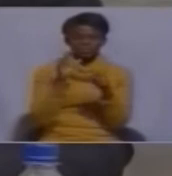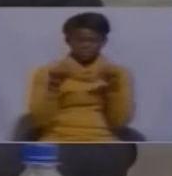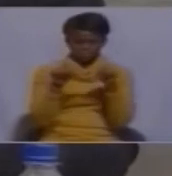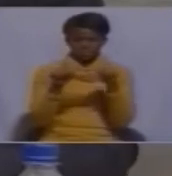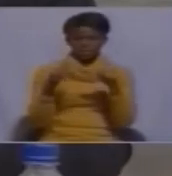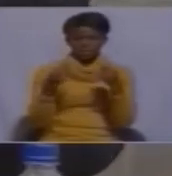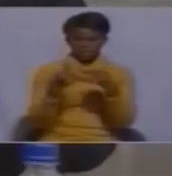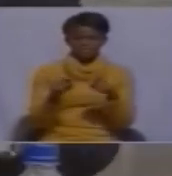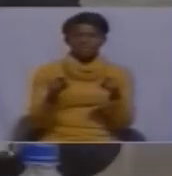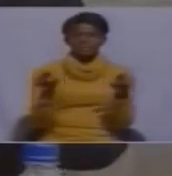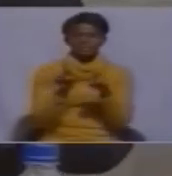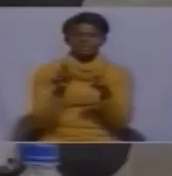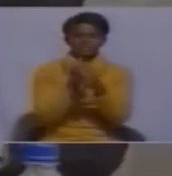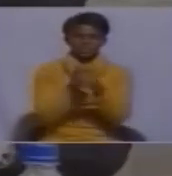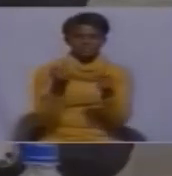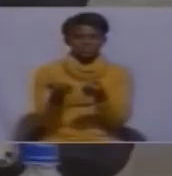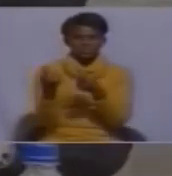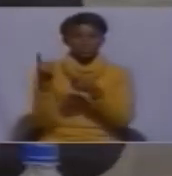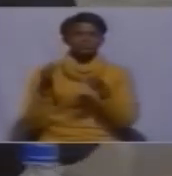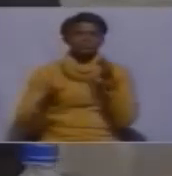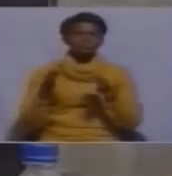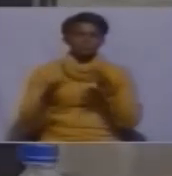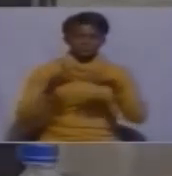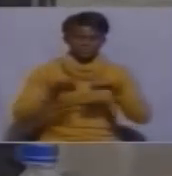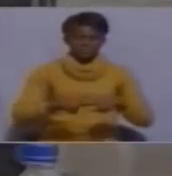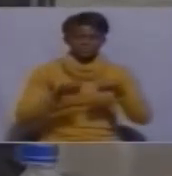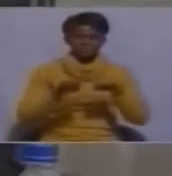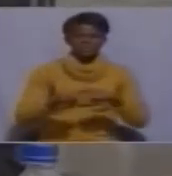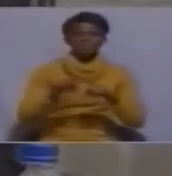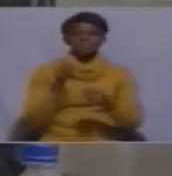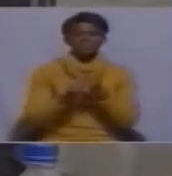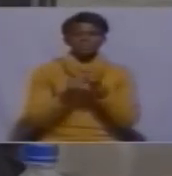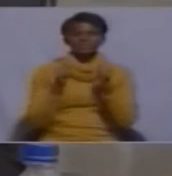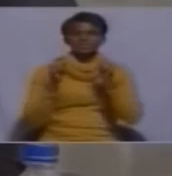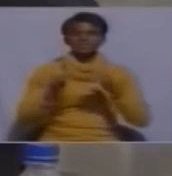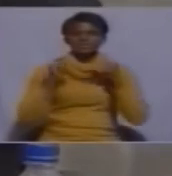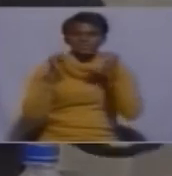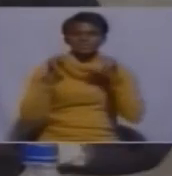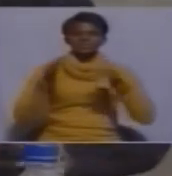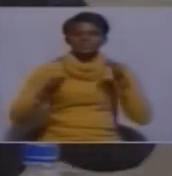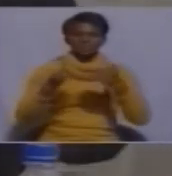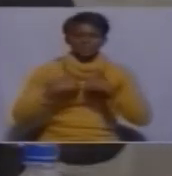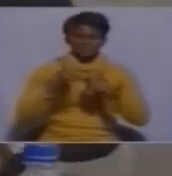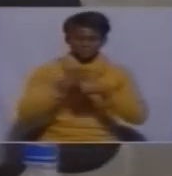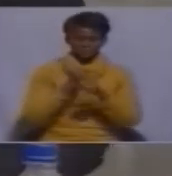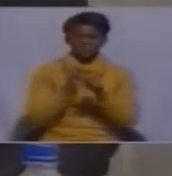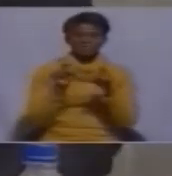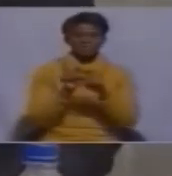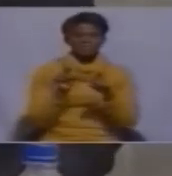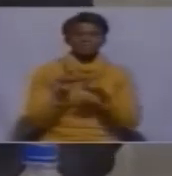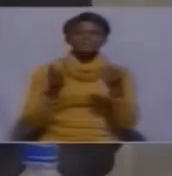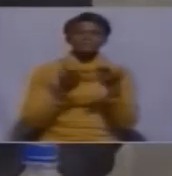can safely go to court relying on a decision which a Supreme Court had made and then hope that the same decision will be